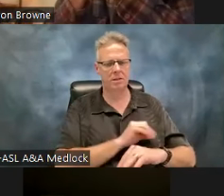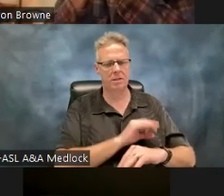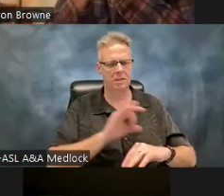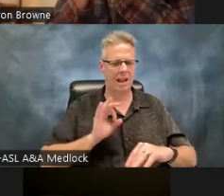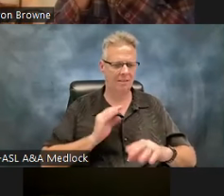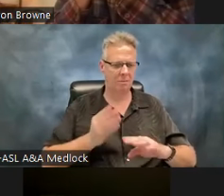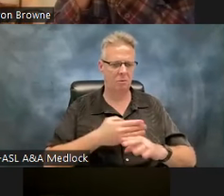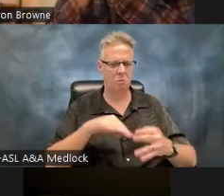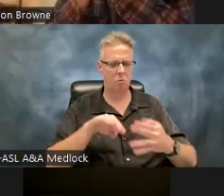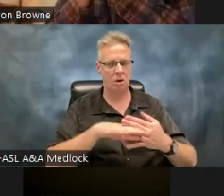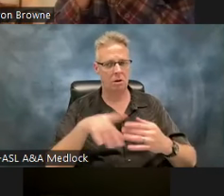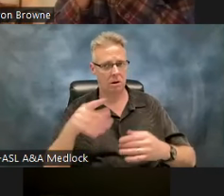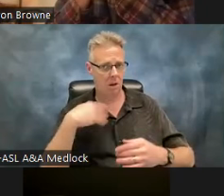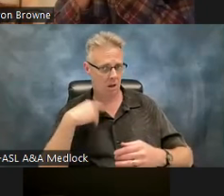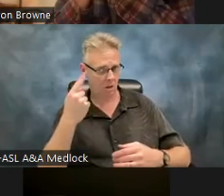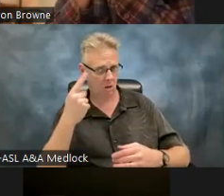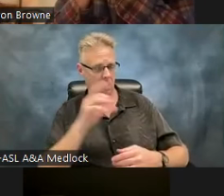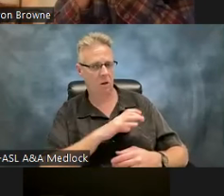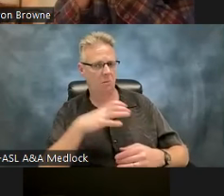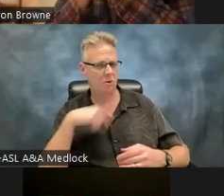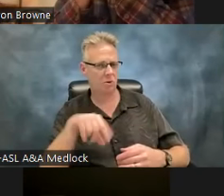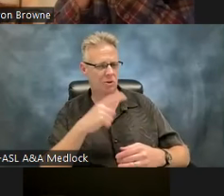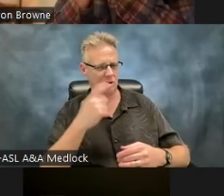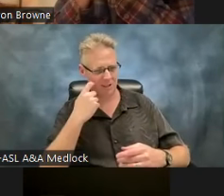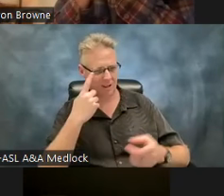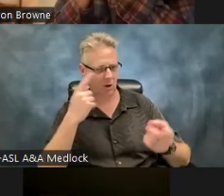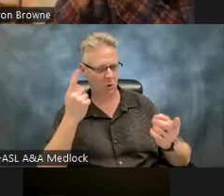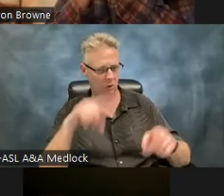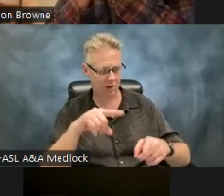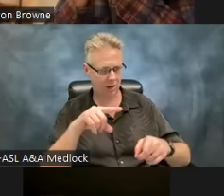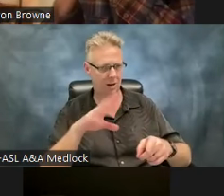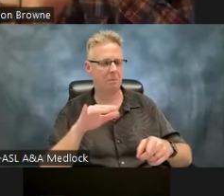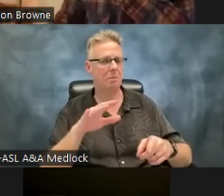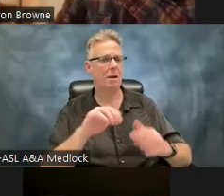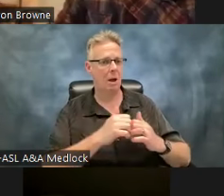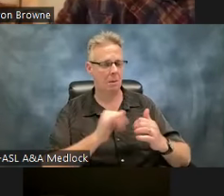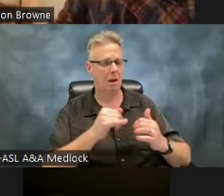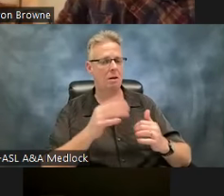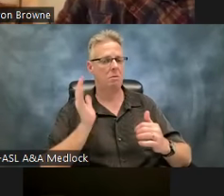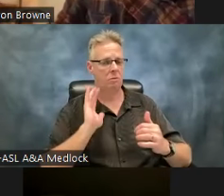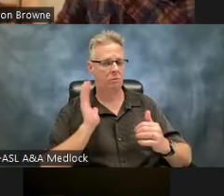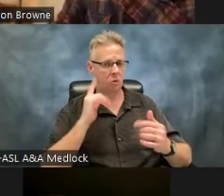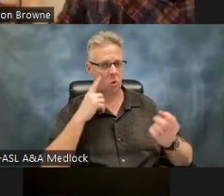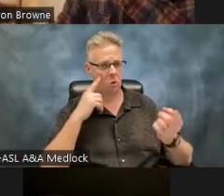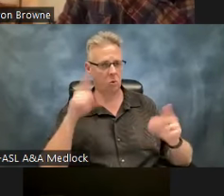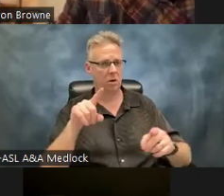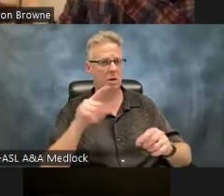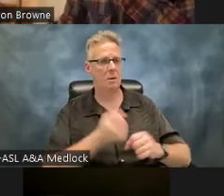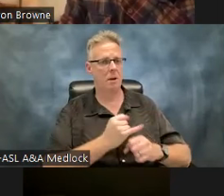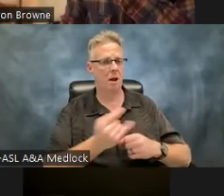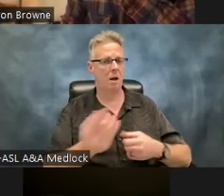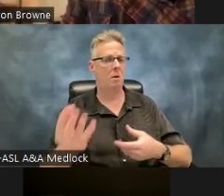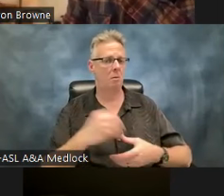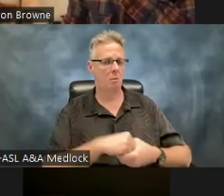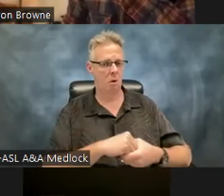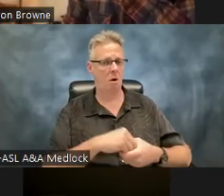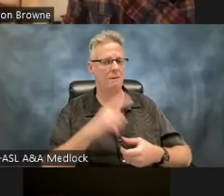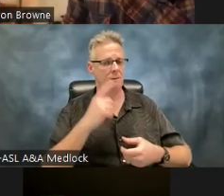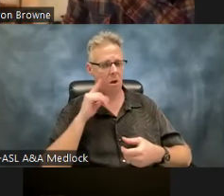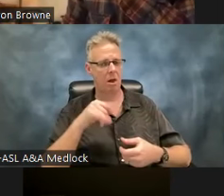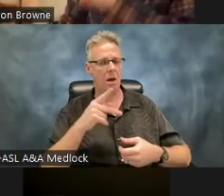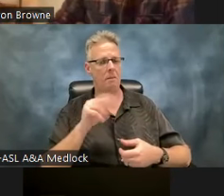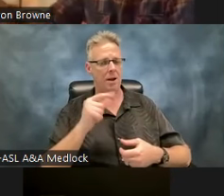is that the commission just agreed to do that by previously agreeing to make that a part of the package to approve,